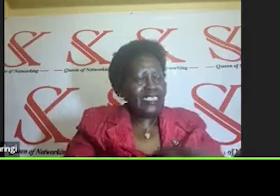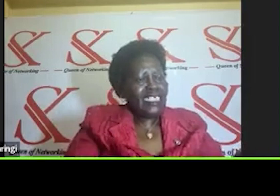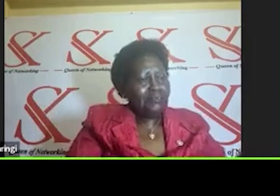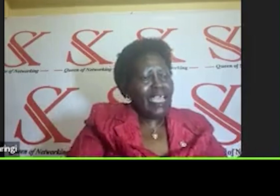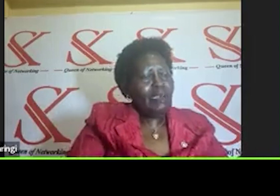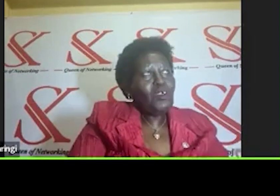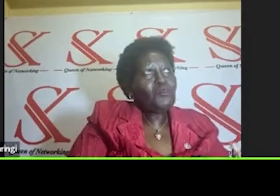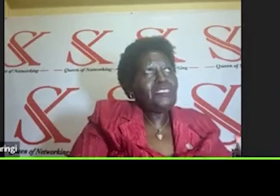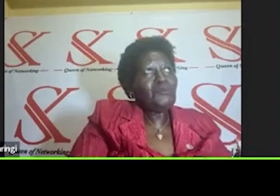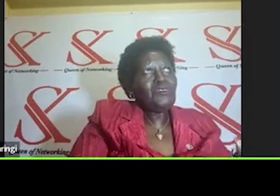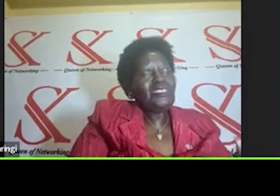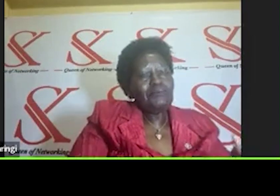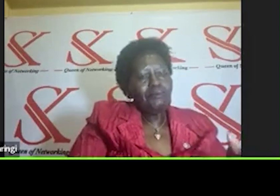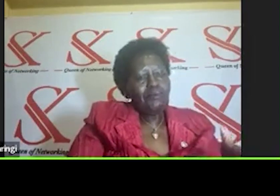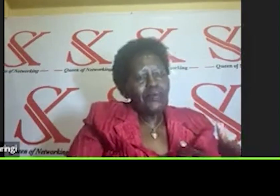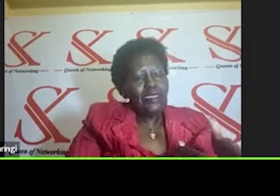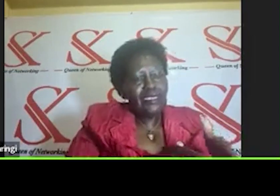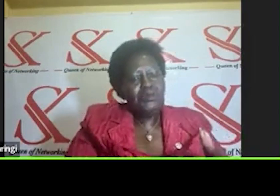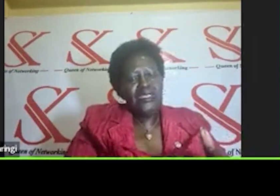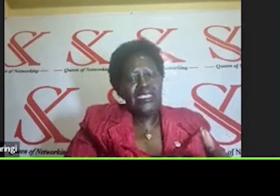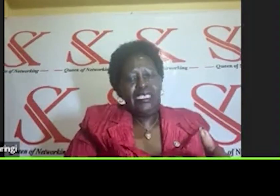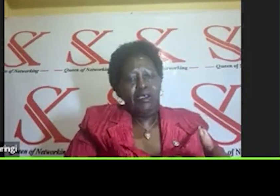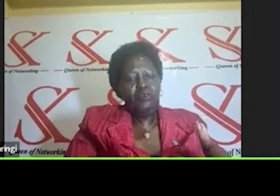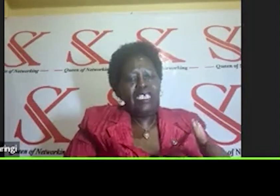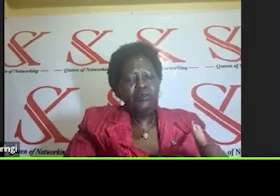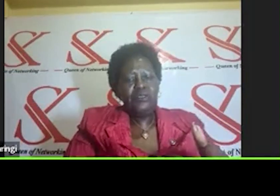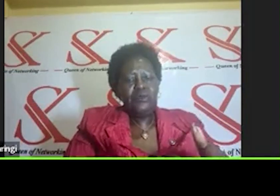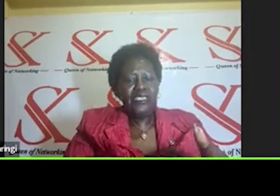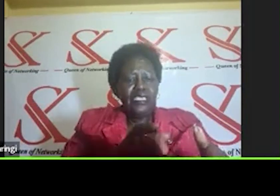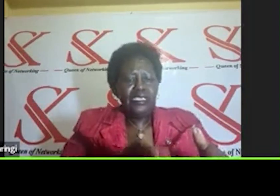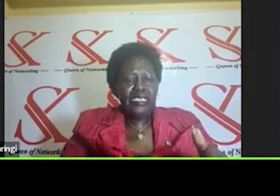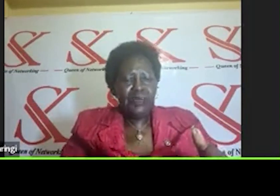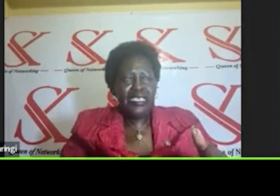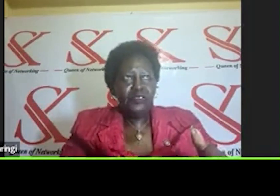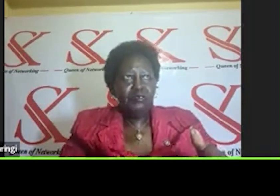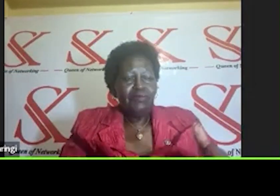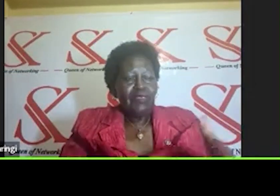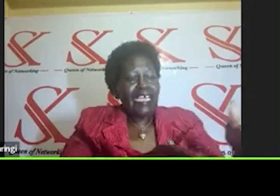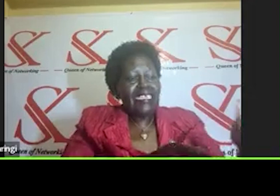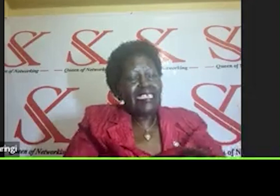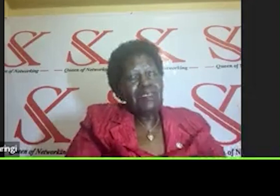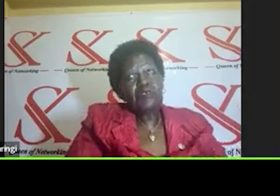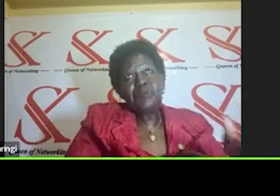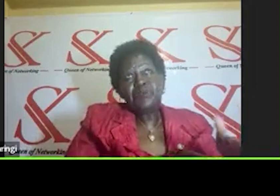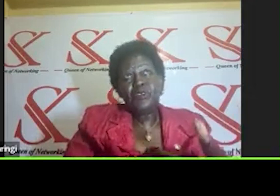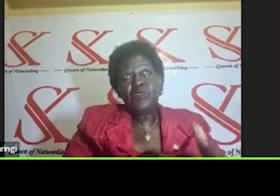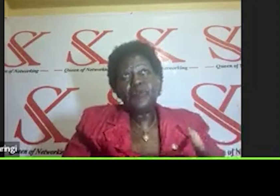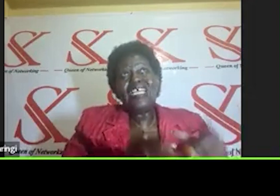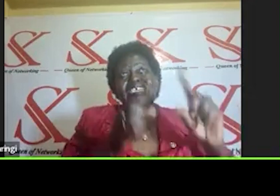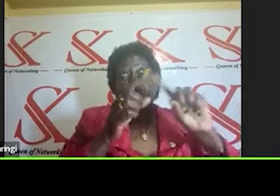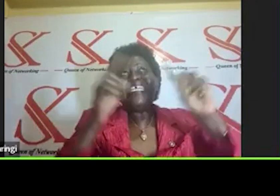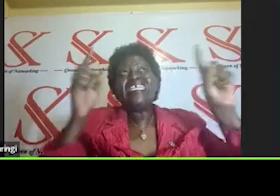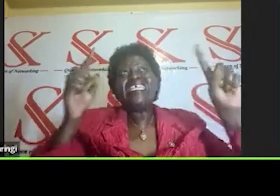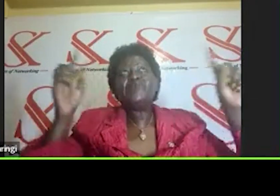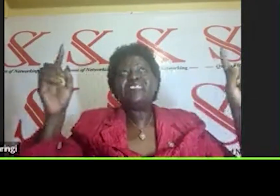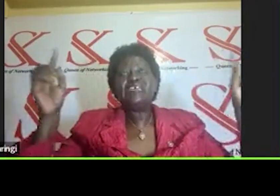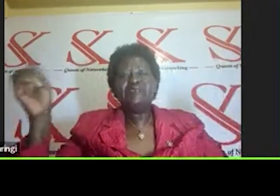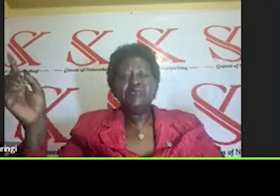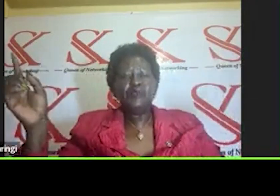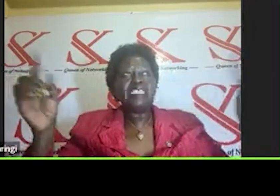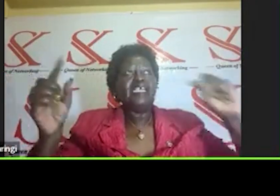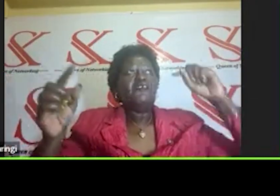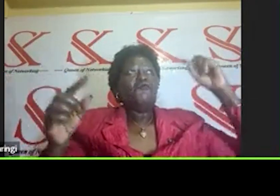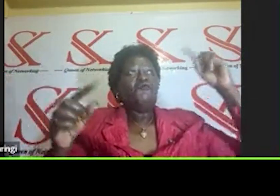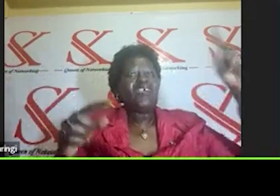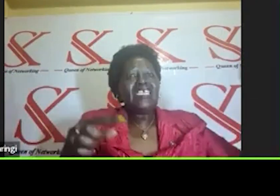now will tell him, I want to meet with this mzee. I would like to meet with this person. And that person will be able to help you. That is why networks are